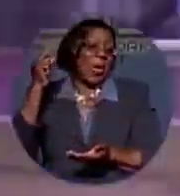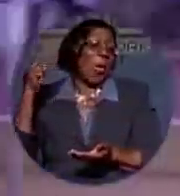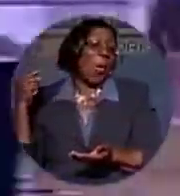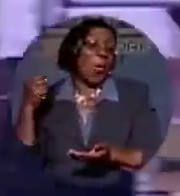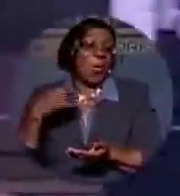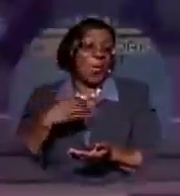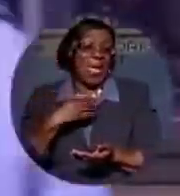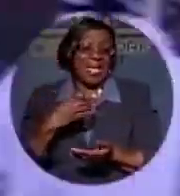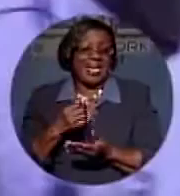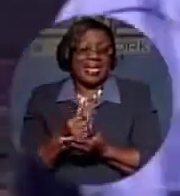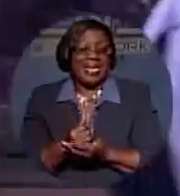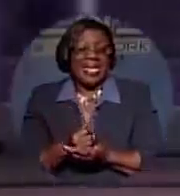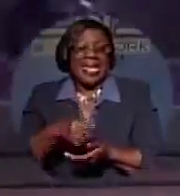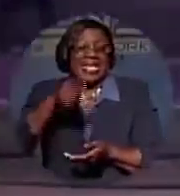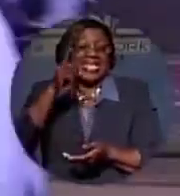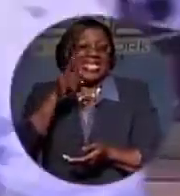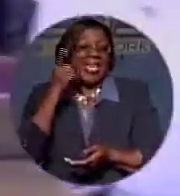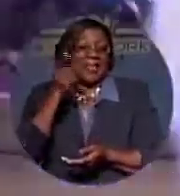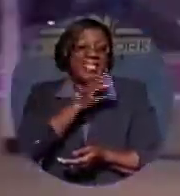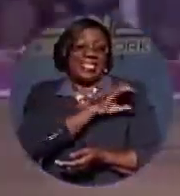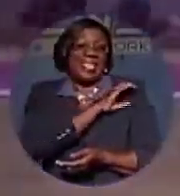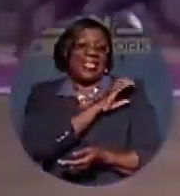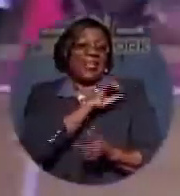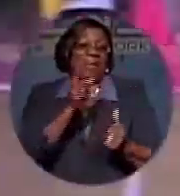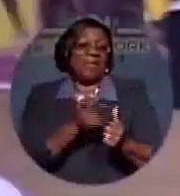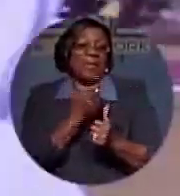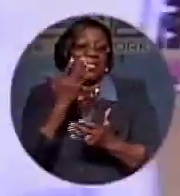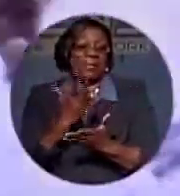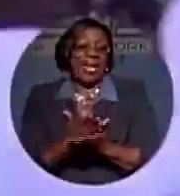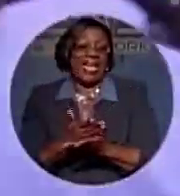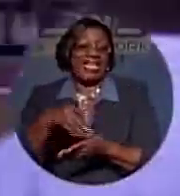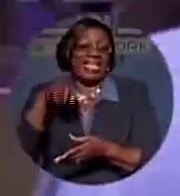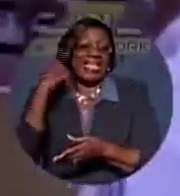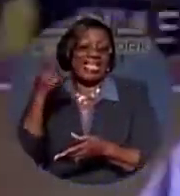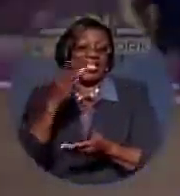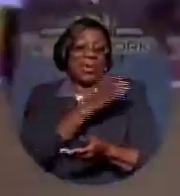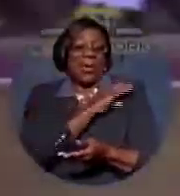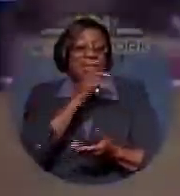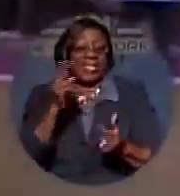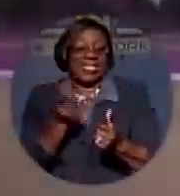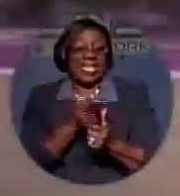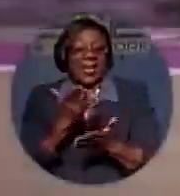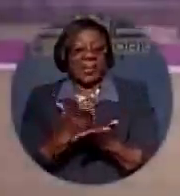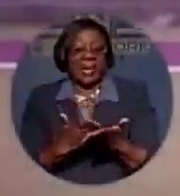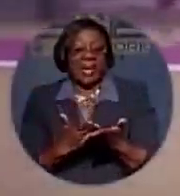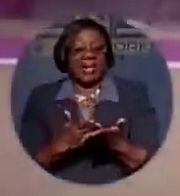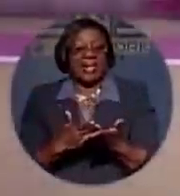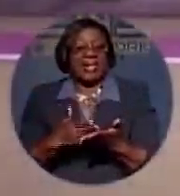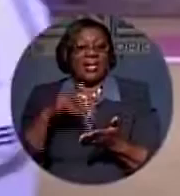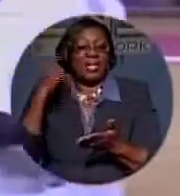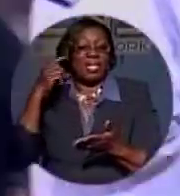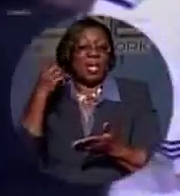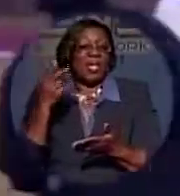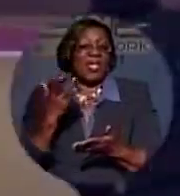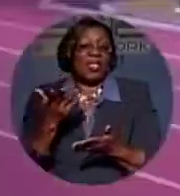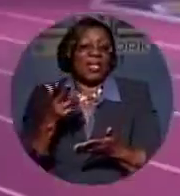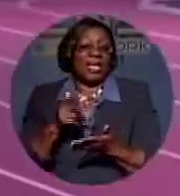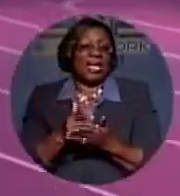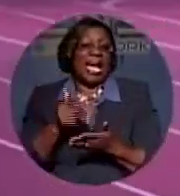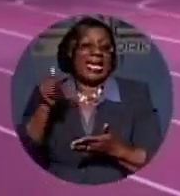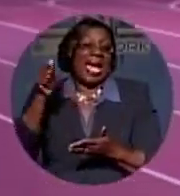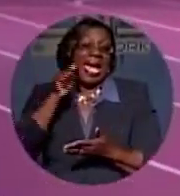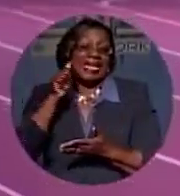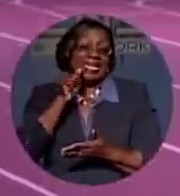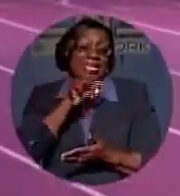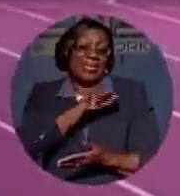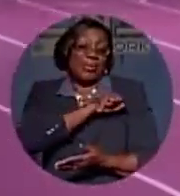medal. Devin Charlton on the first leg, Kamisha Cox on the second leg, Rashan Brown on the third leg, and Anthony Strawn, she